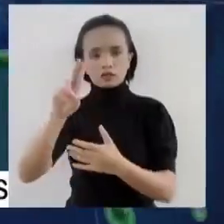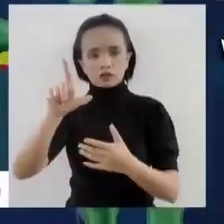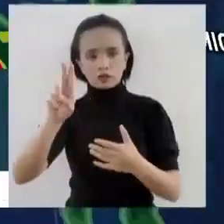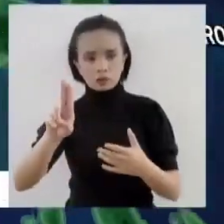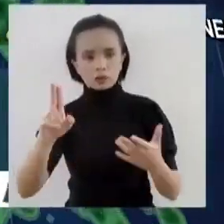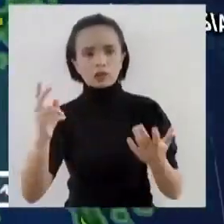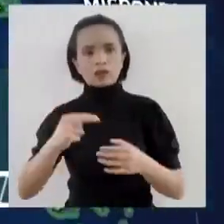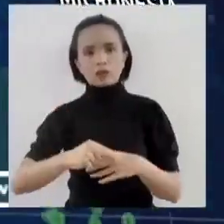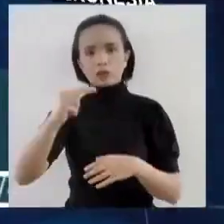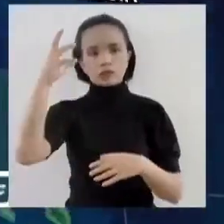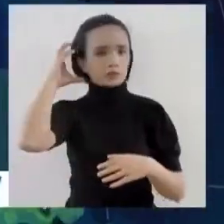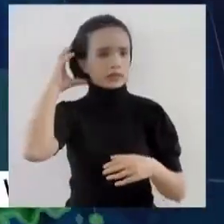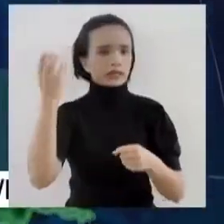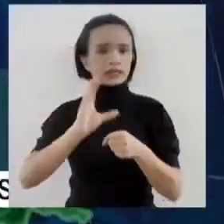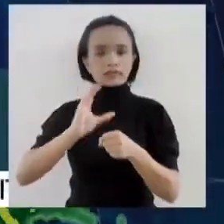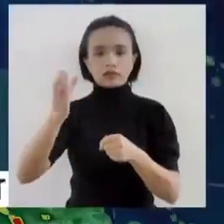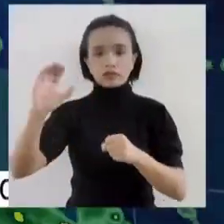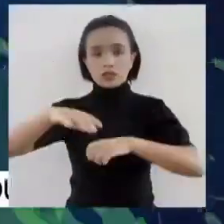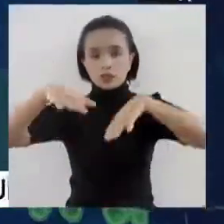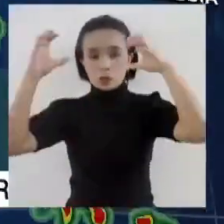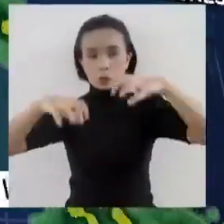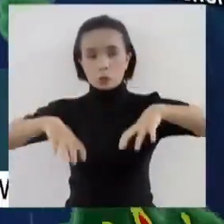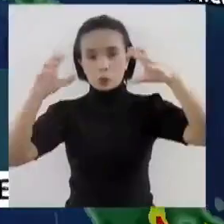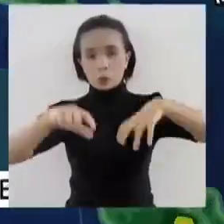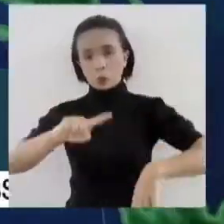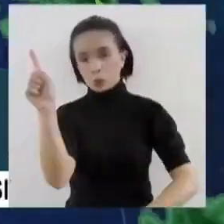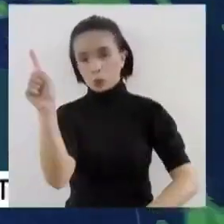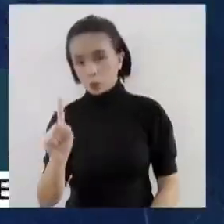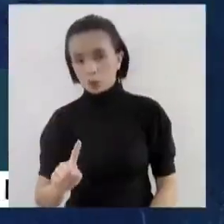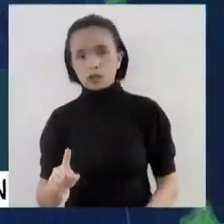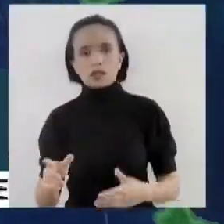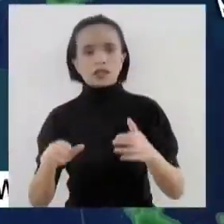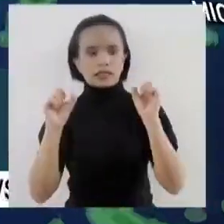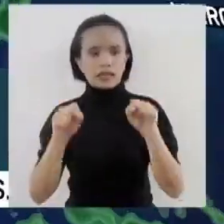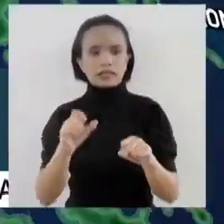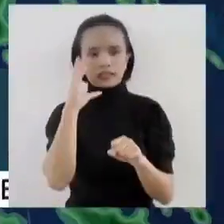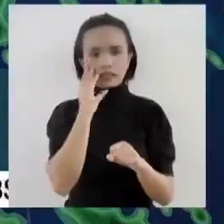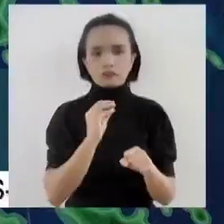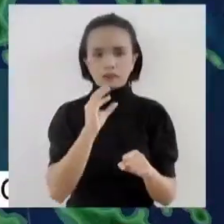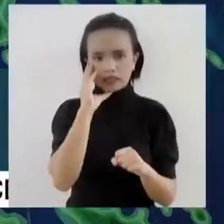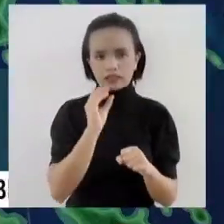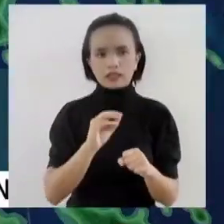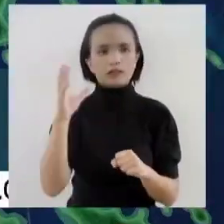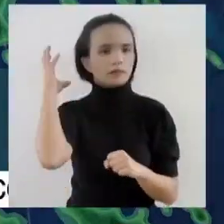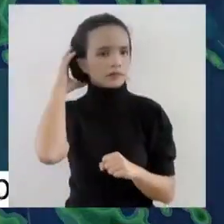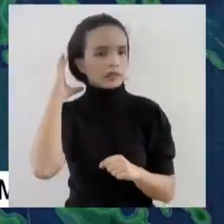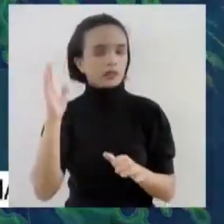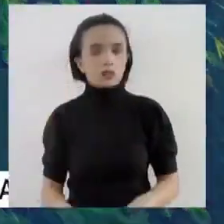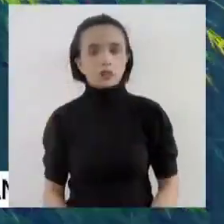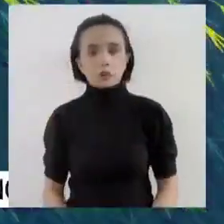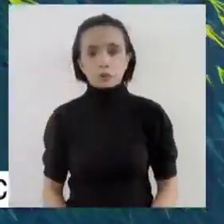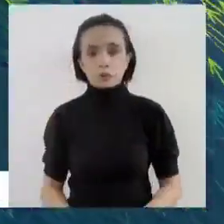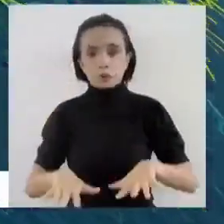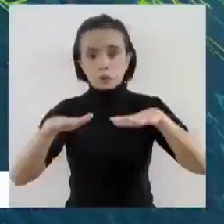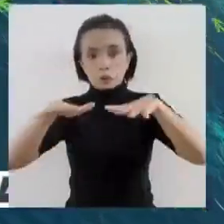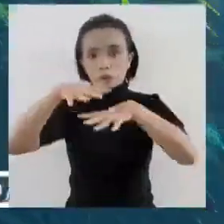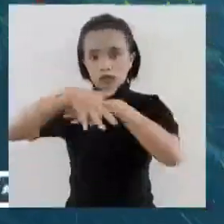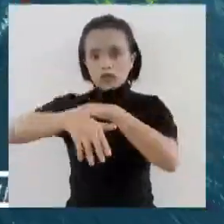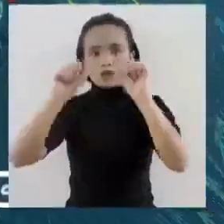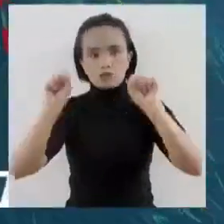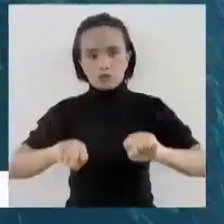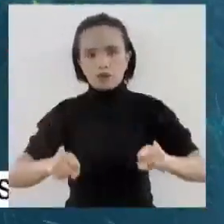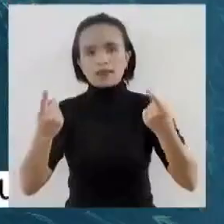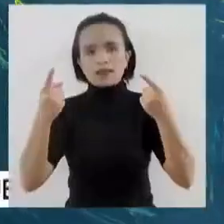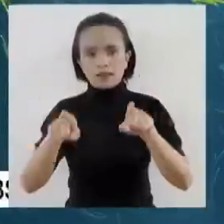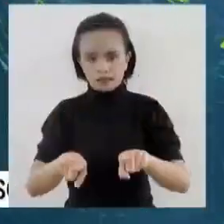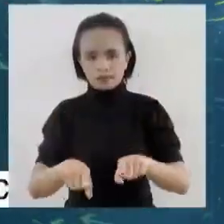Mindanao, and Caraga. Thunderstorms will also be experienced over the rest of Mindanao in the afternoon. Flooding and landslides are possible in these